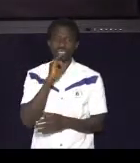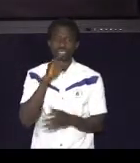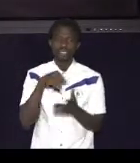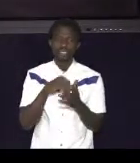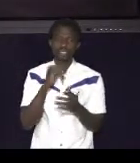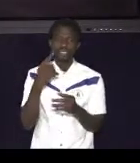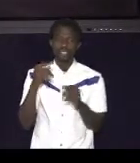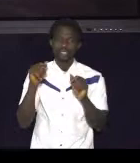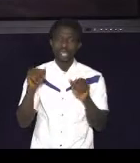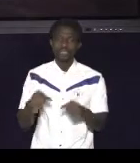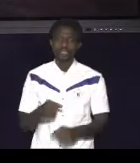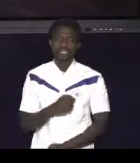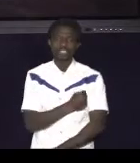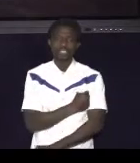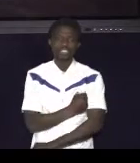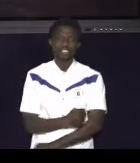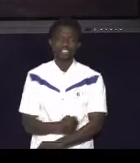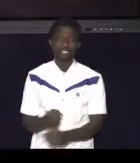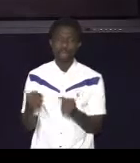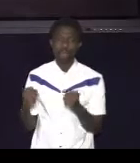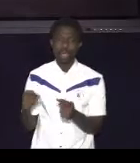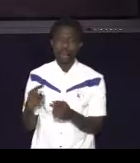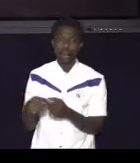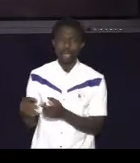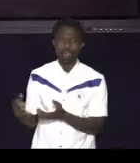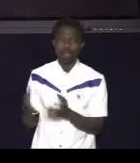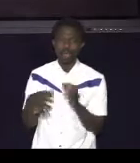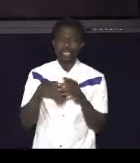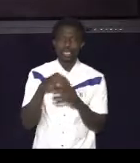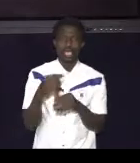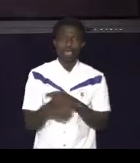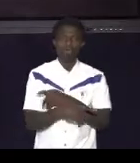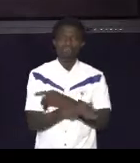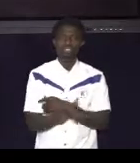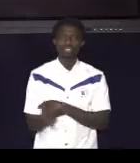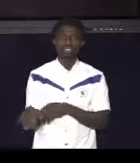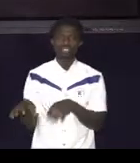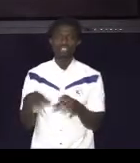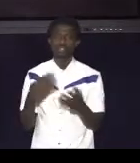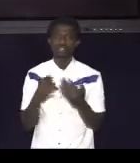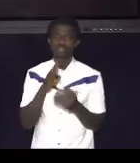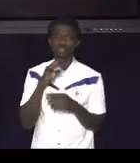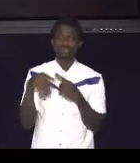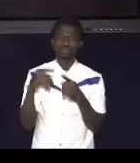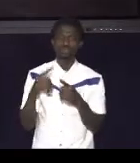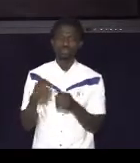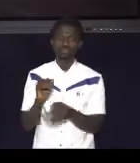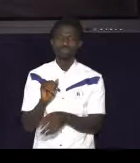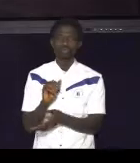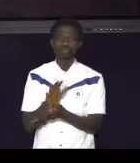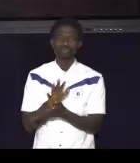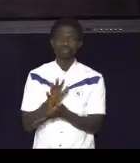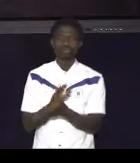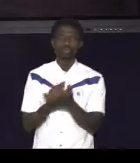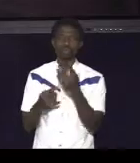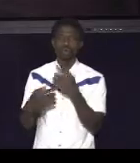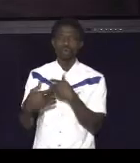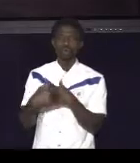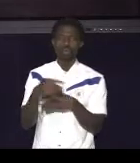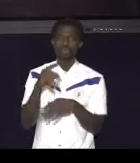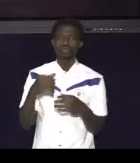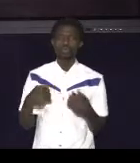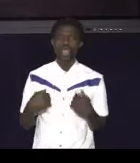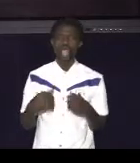the strength, the power to carry out daily activities. Maybe you go to school, when you come back from school, you still have